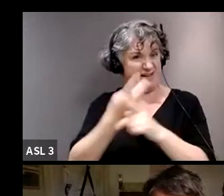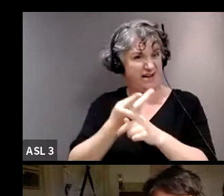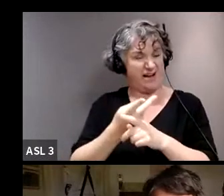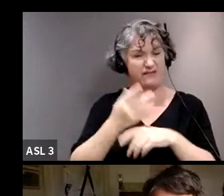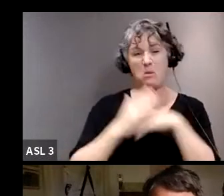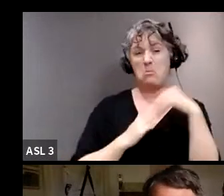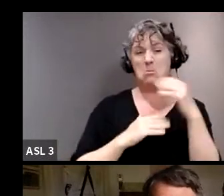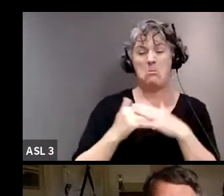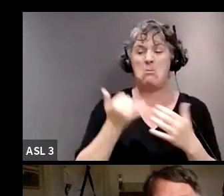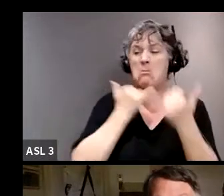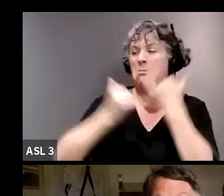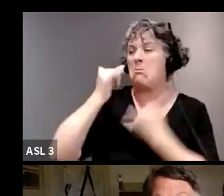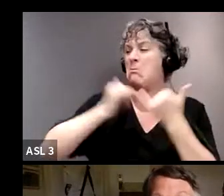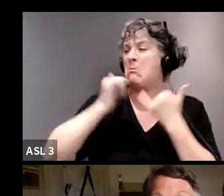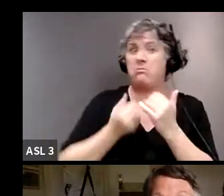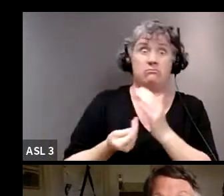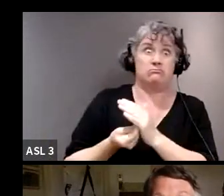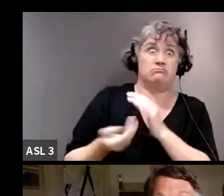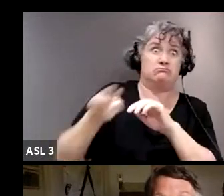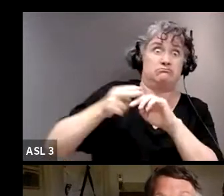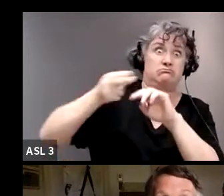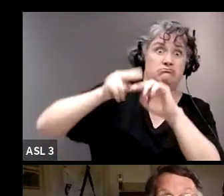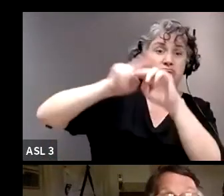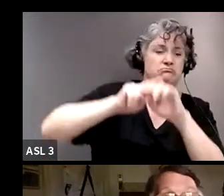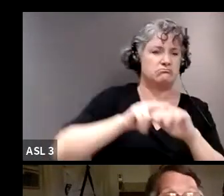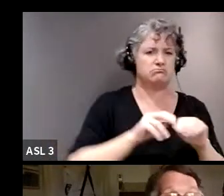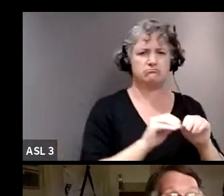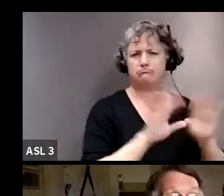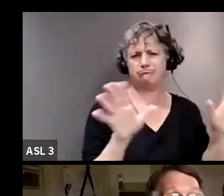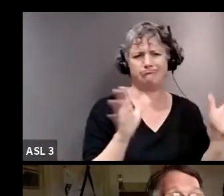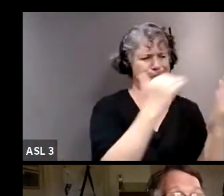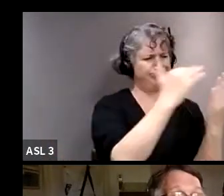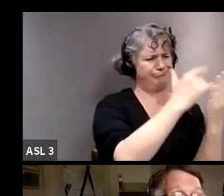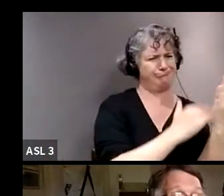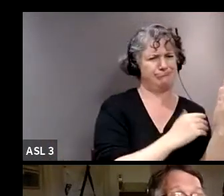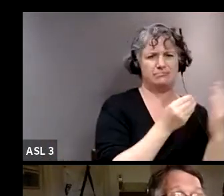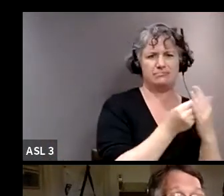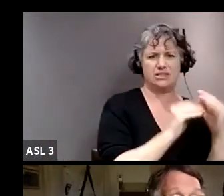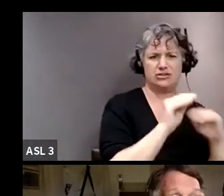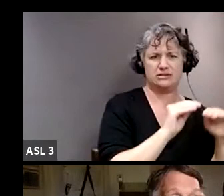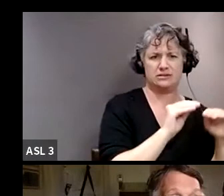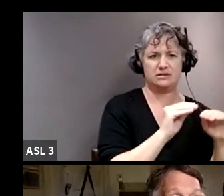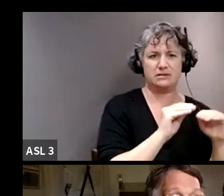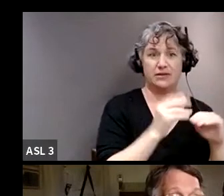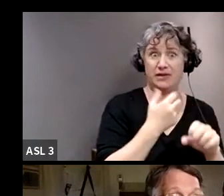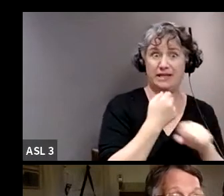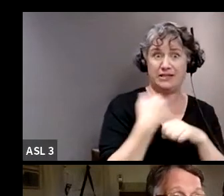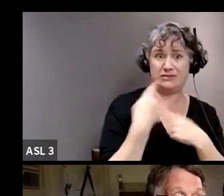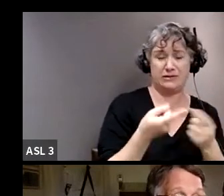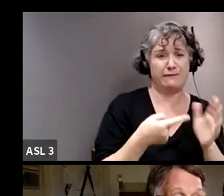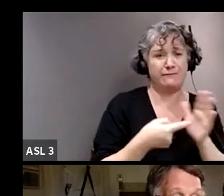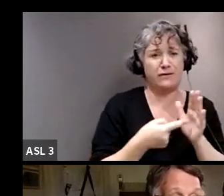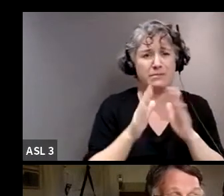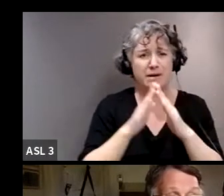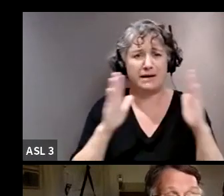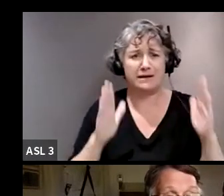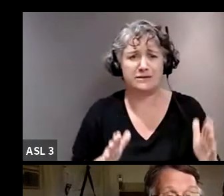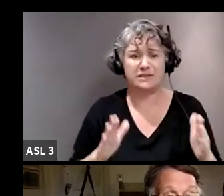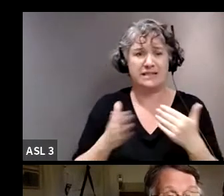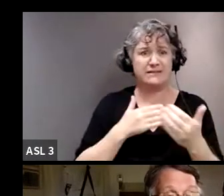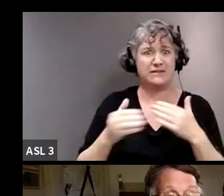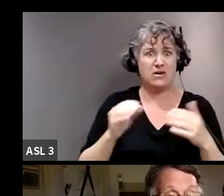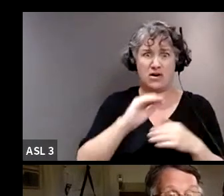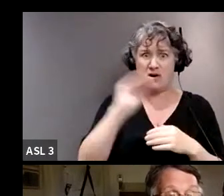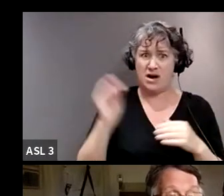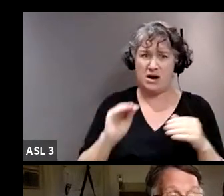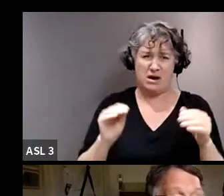it shows in the full budget document 15 million on affordable housing as we've seen for the past three years despite the incredibly worsening housing crisis